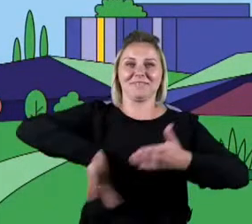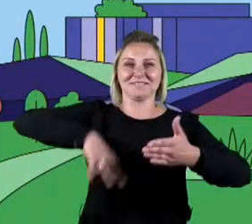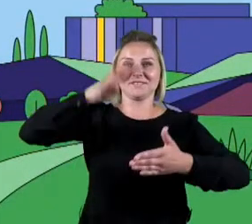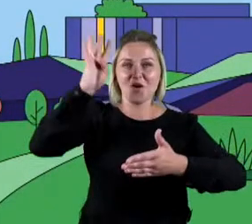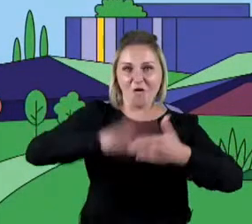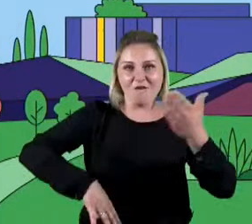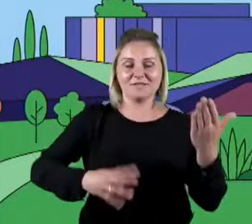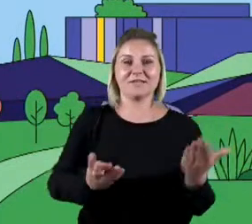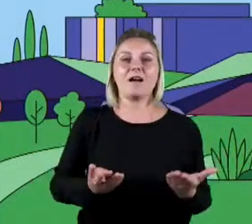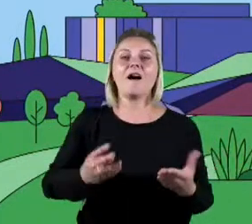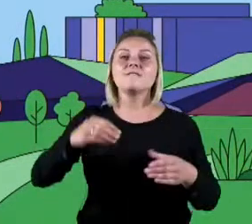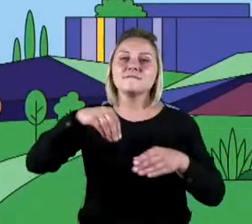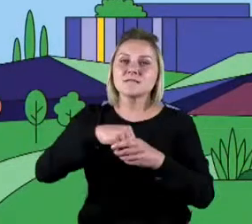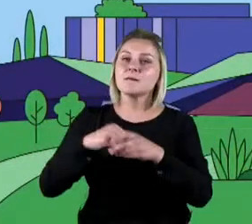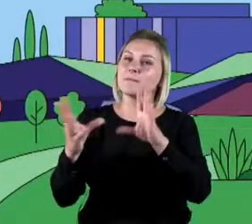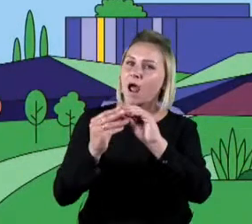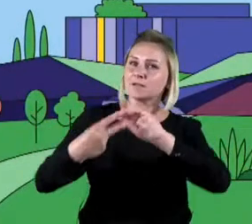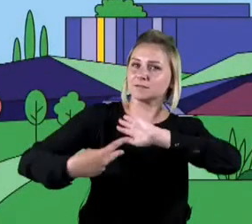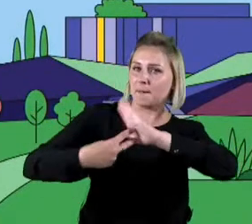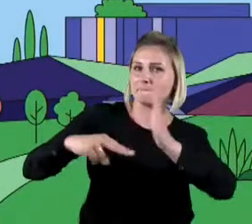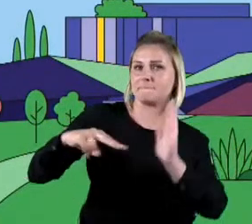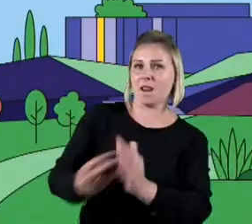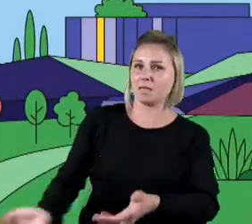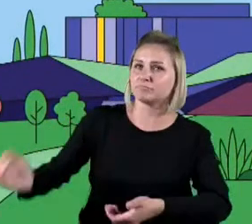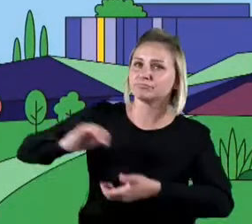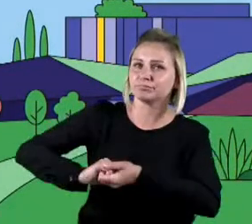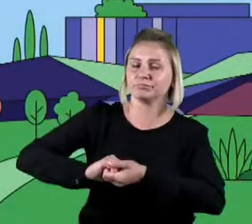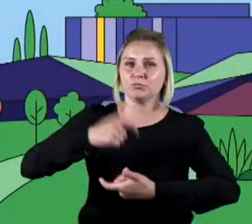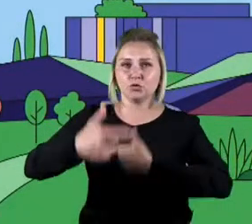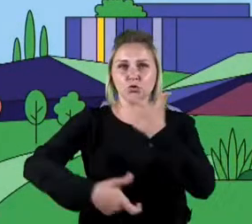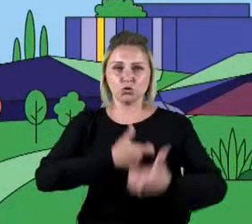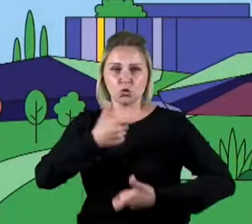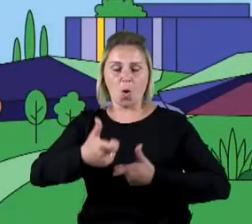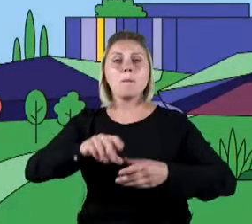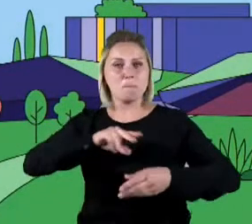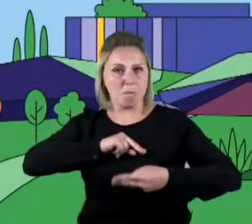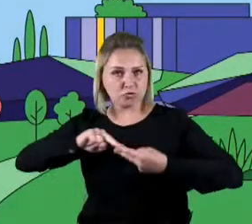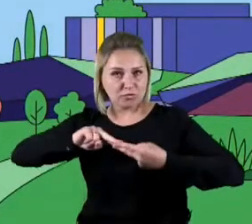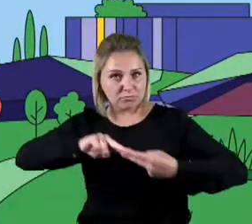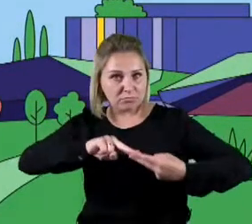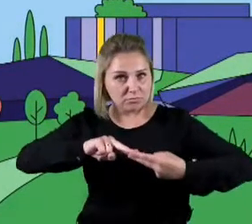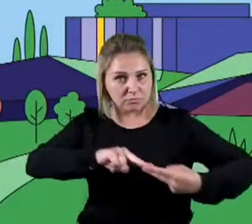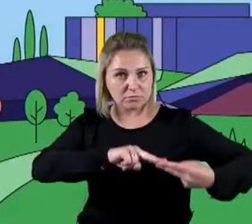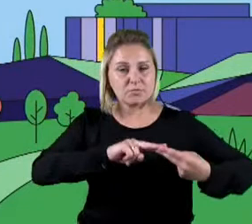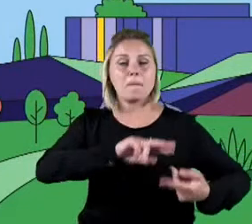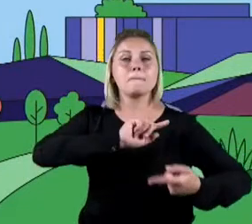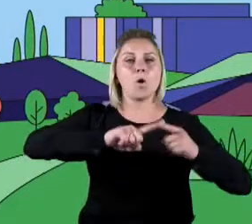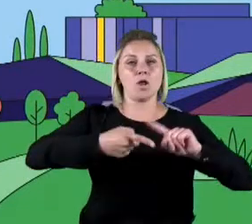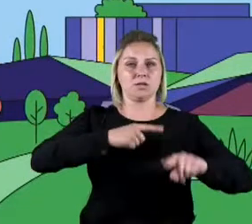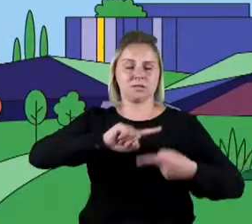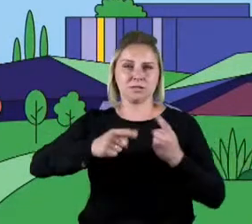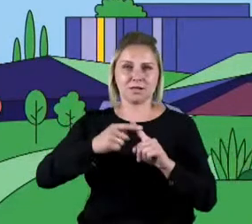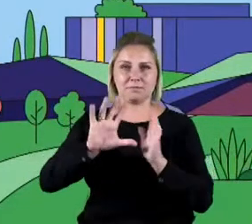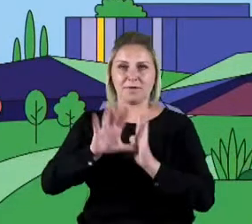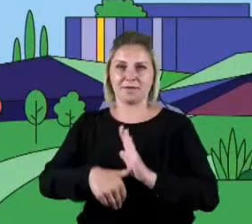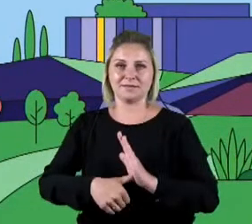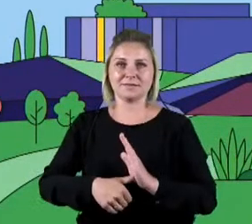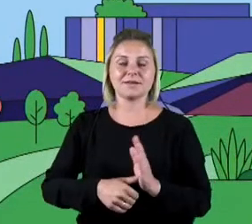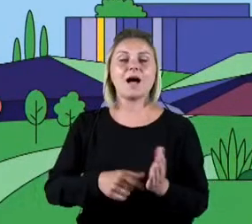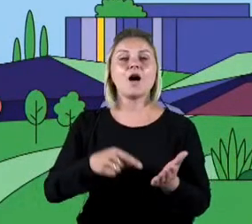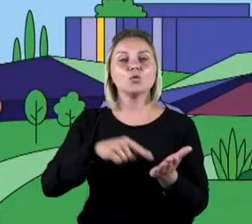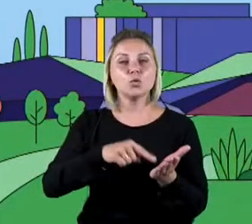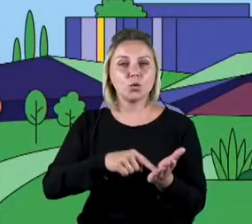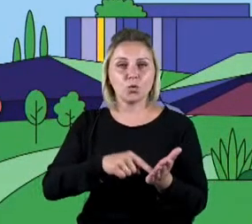And together with the city of Barcelona, we are creating a path of development that allows us to